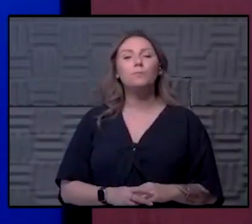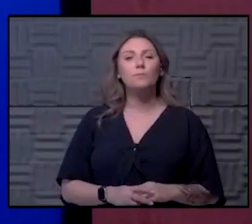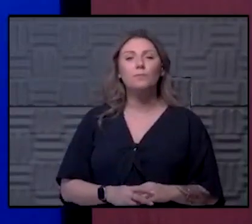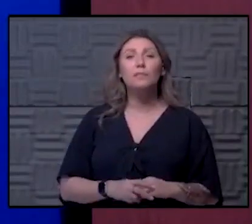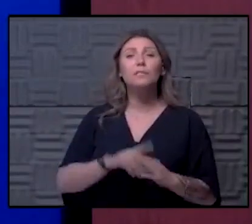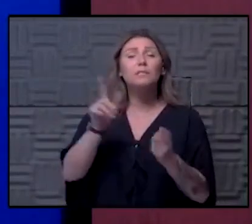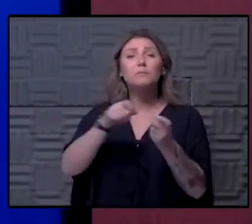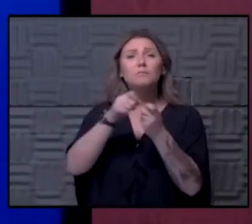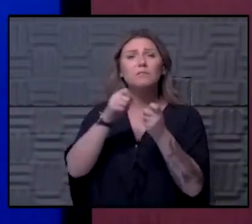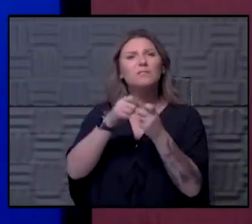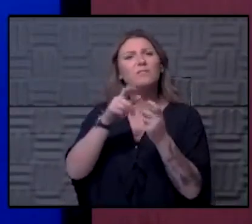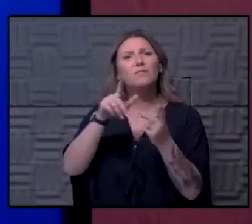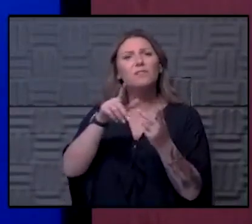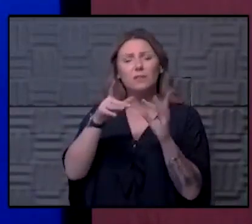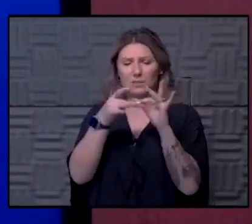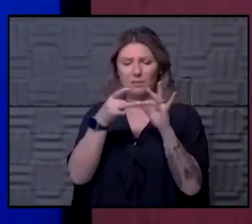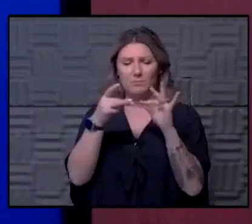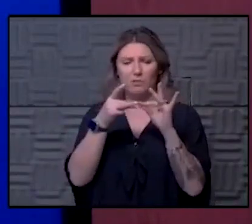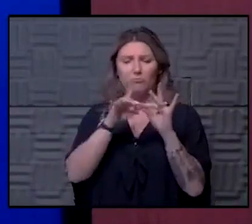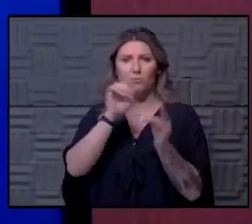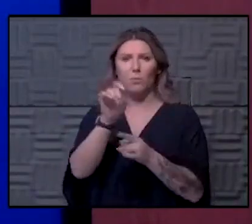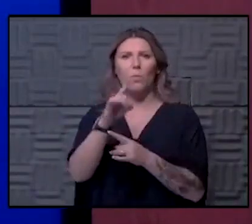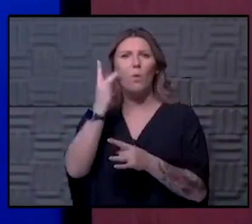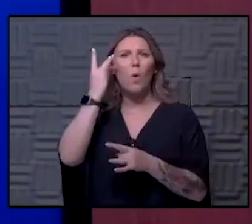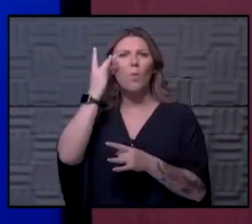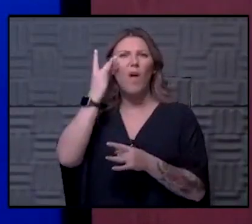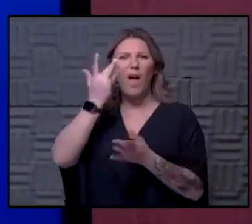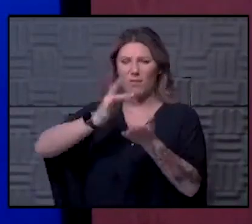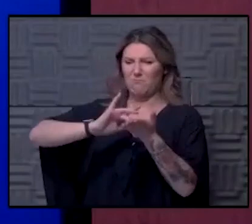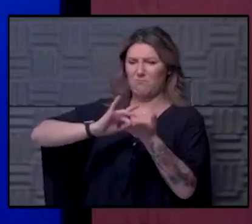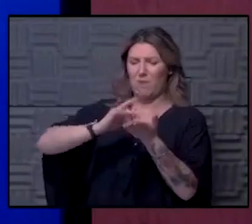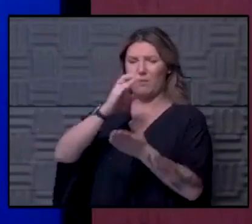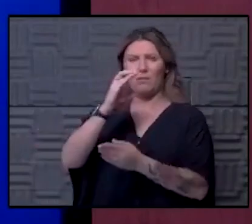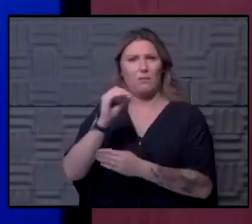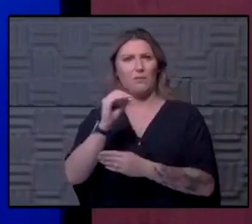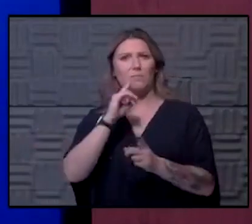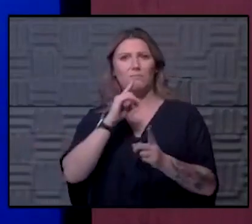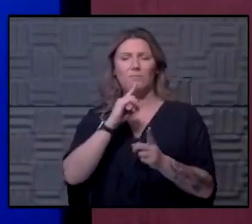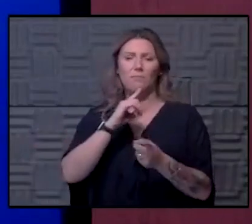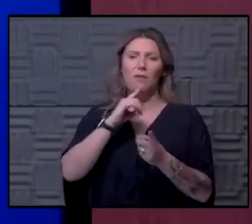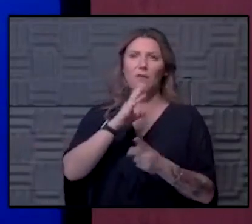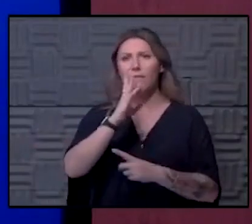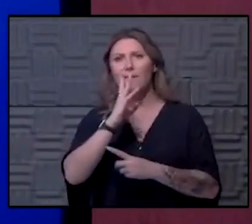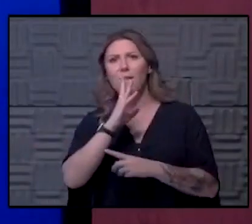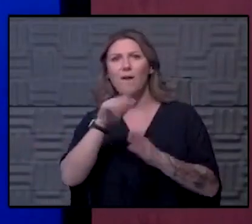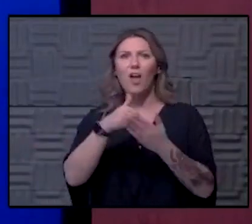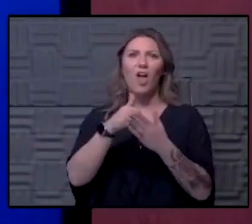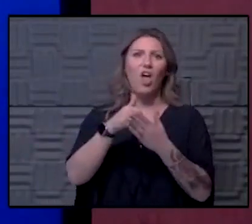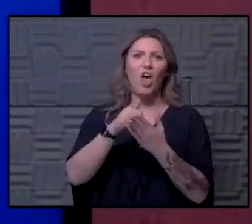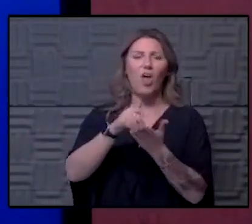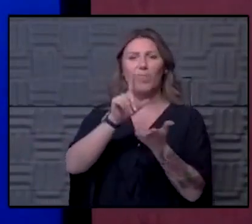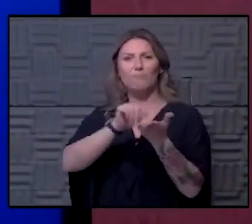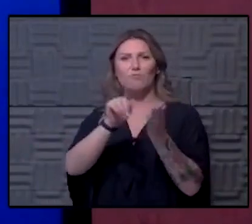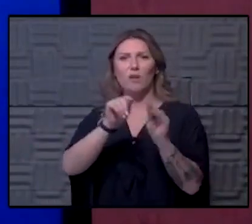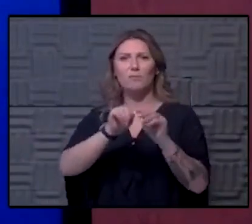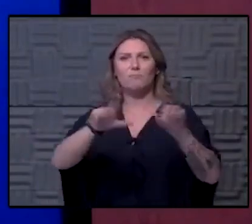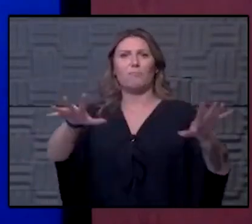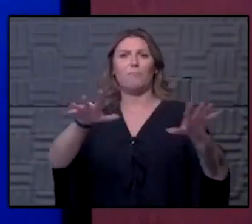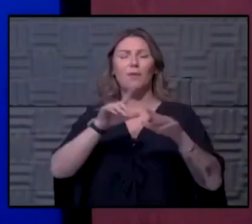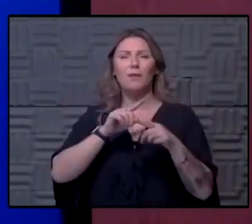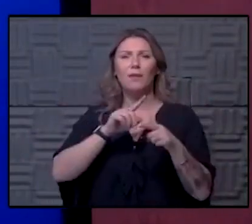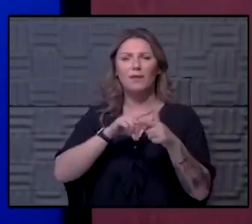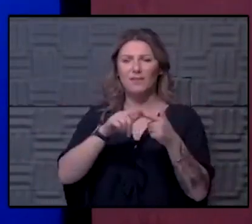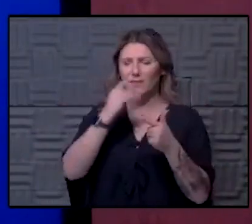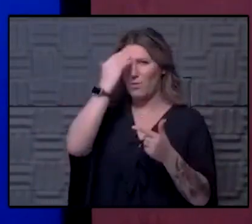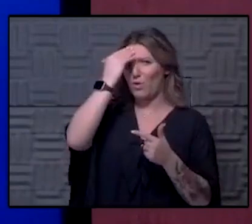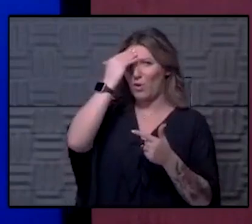they specifically address this question of why are the drug companies talking so much about and giving all these press releases. And it turns out that when they know information